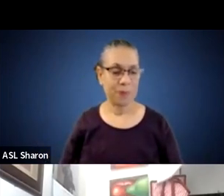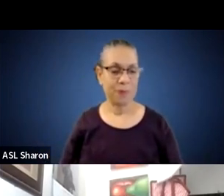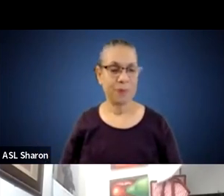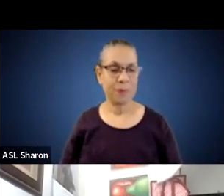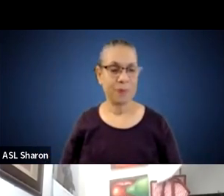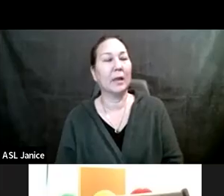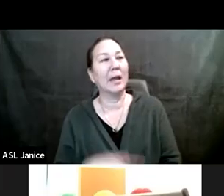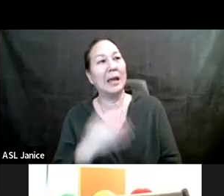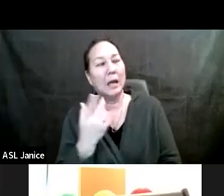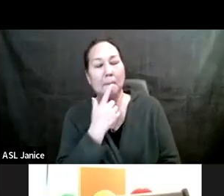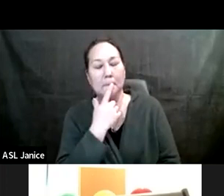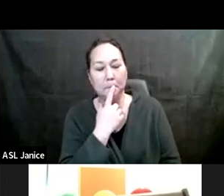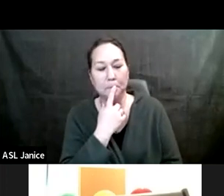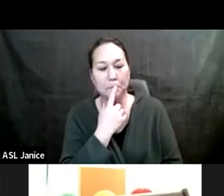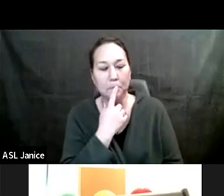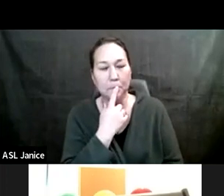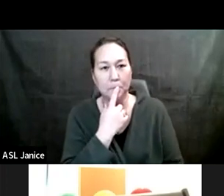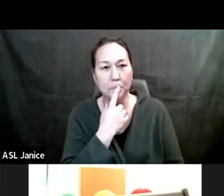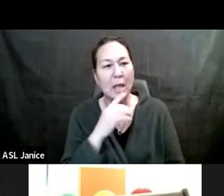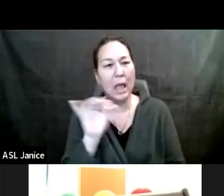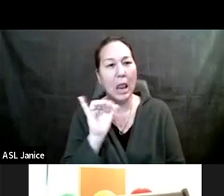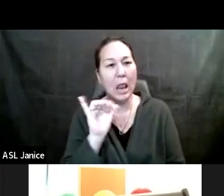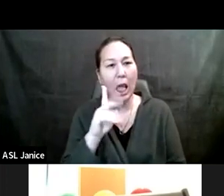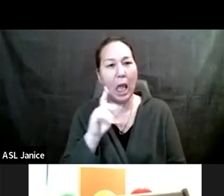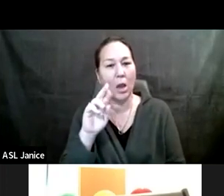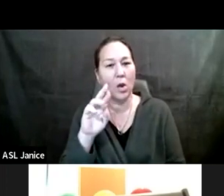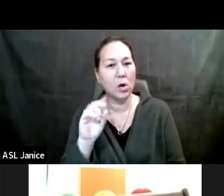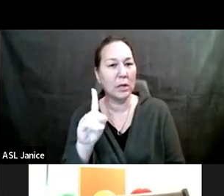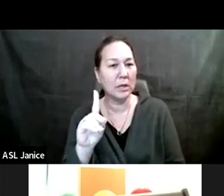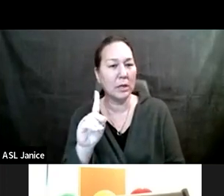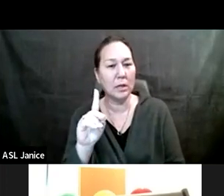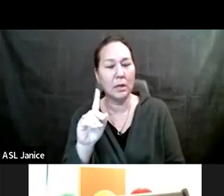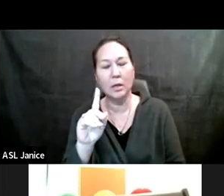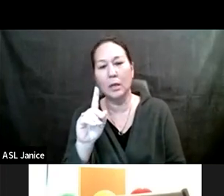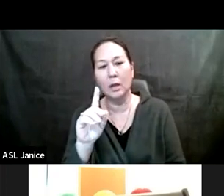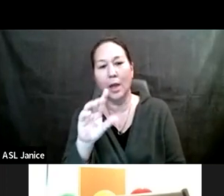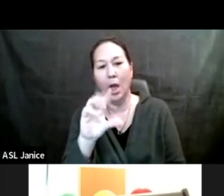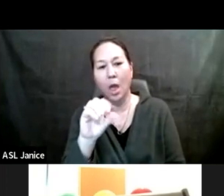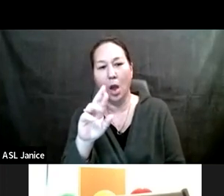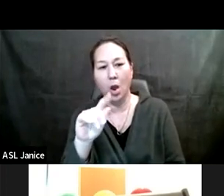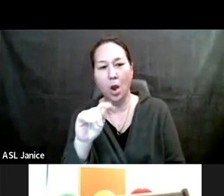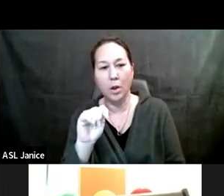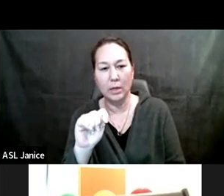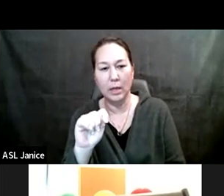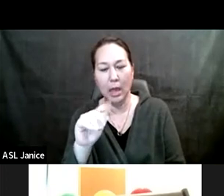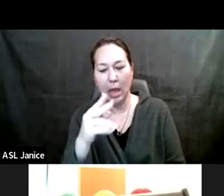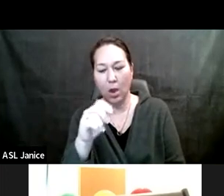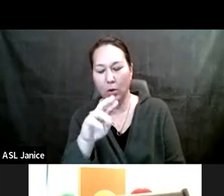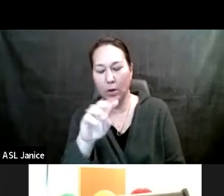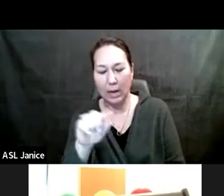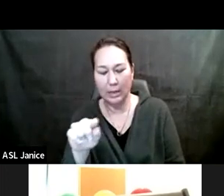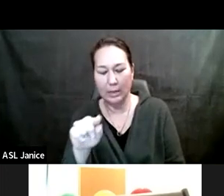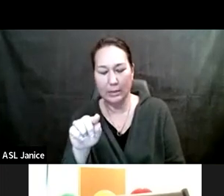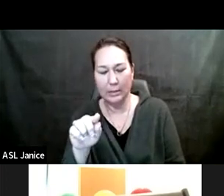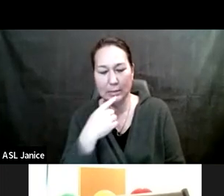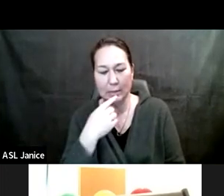ahead as uh Mr cardet Hernandez said earlier is it possible by any stretch of the